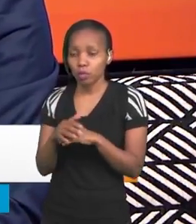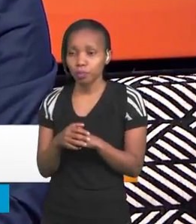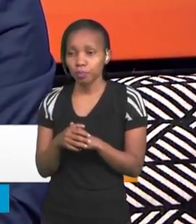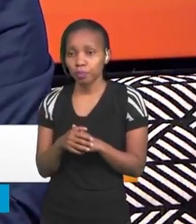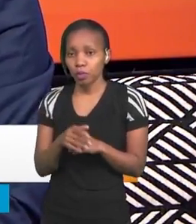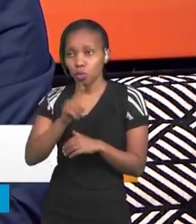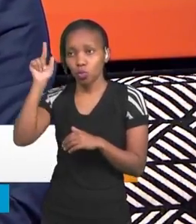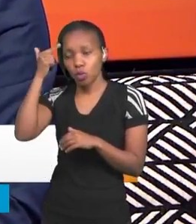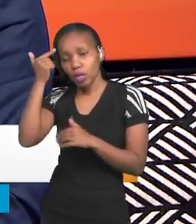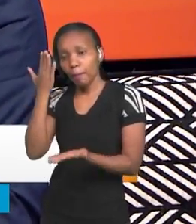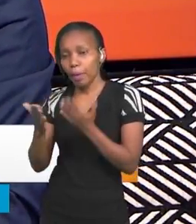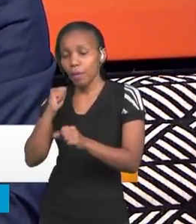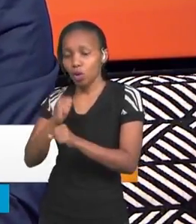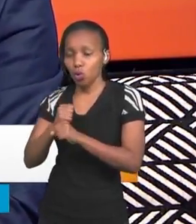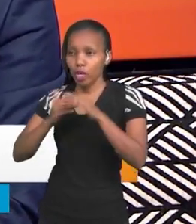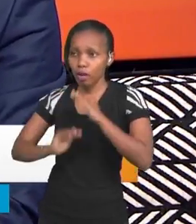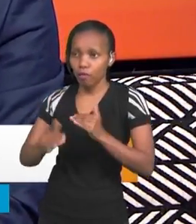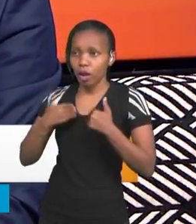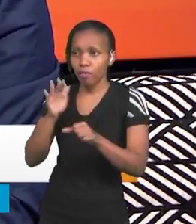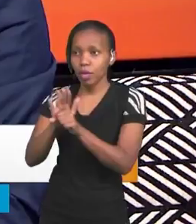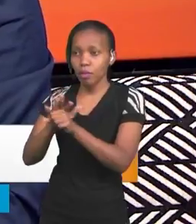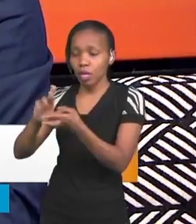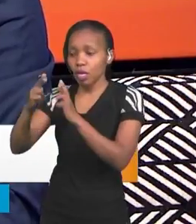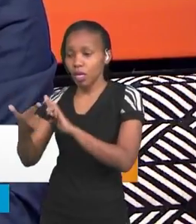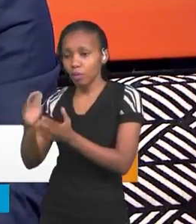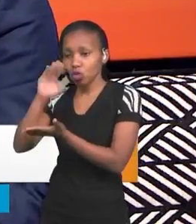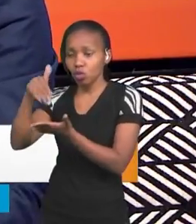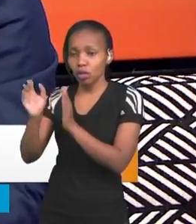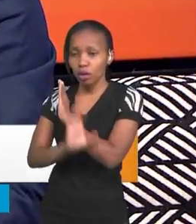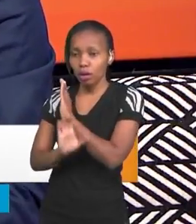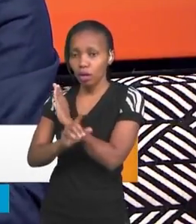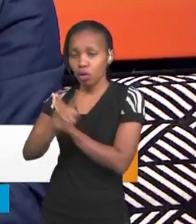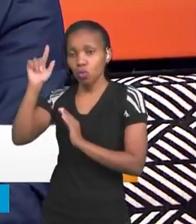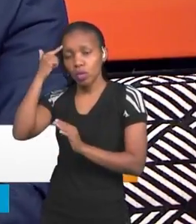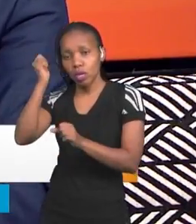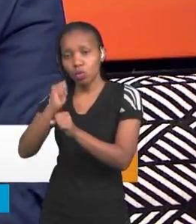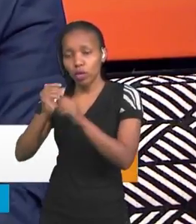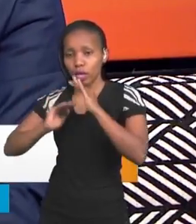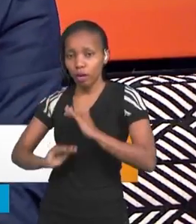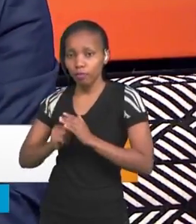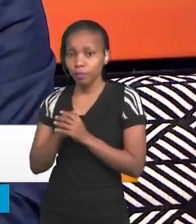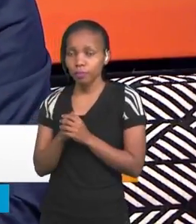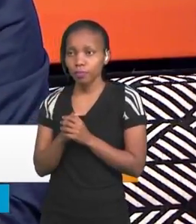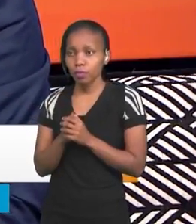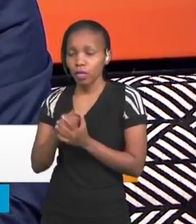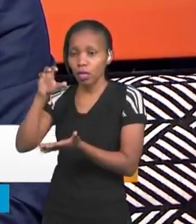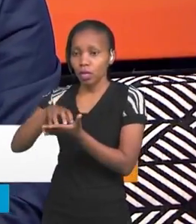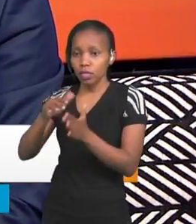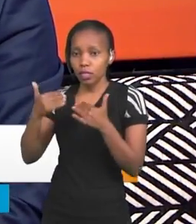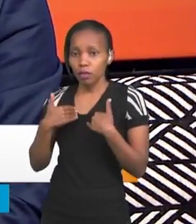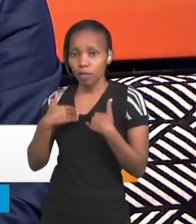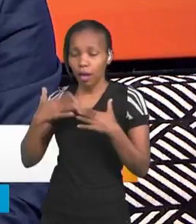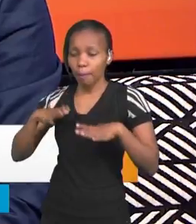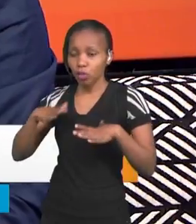Do you think they're doing enough? You know, we have so many rehabilitation centers around the country. Do you think they're doing enough to make sure? Because there are also cases where a